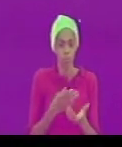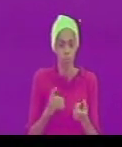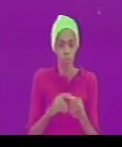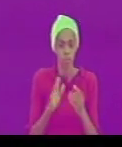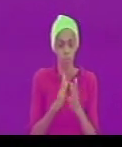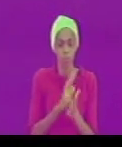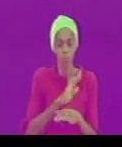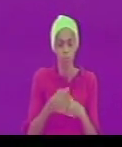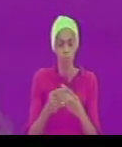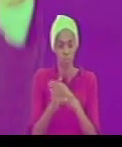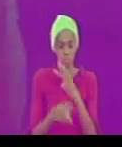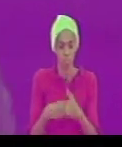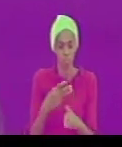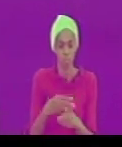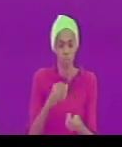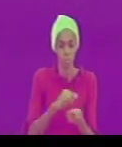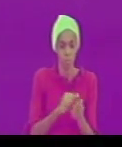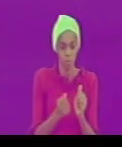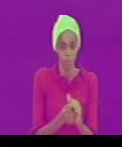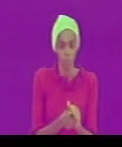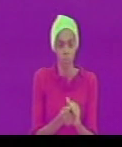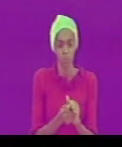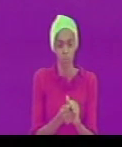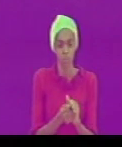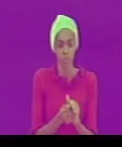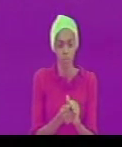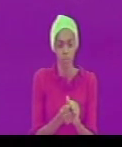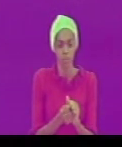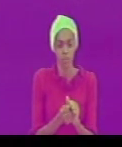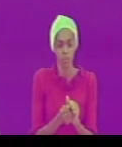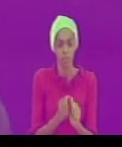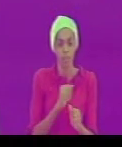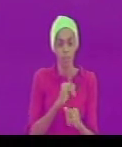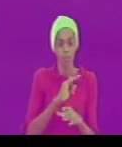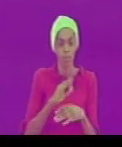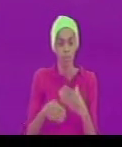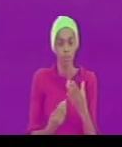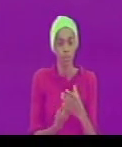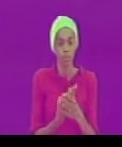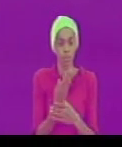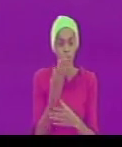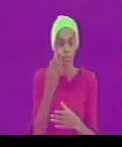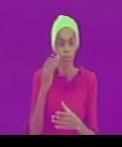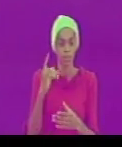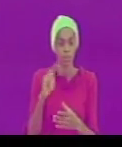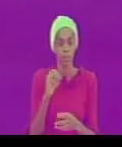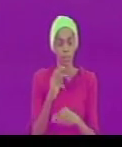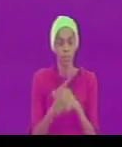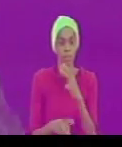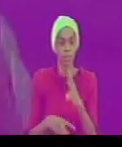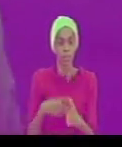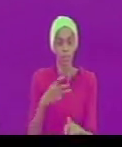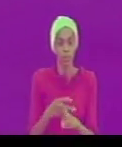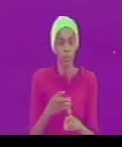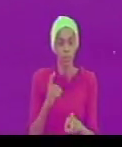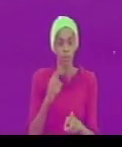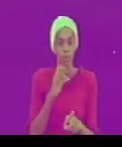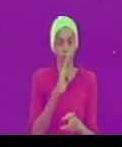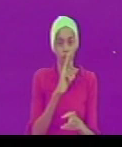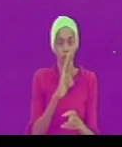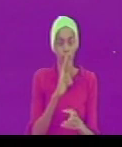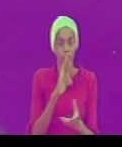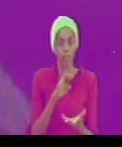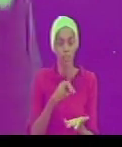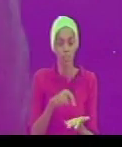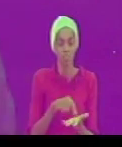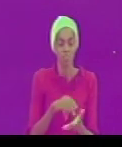world. Now you are going to jump on your feet because God has given us authority to stop all